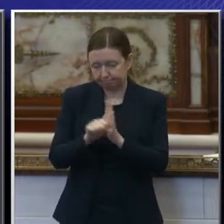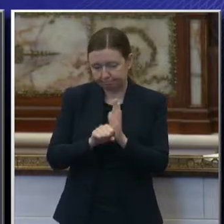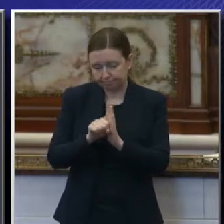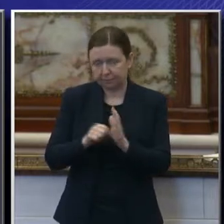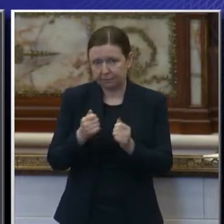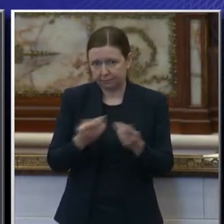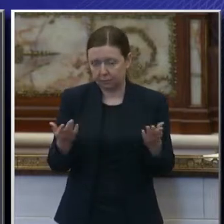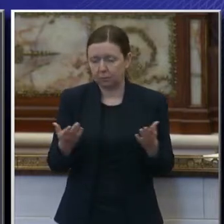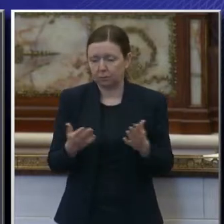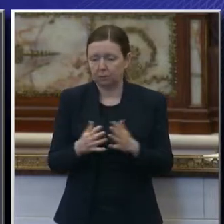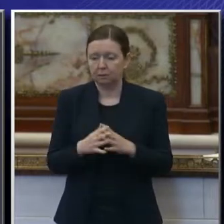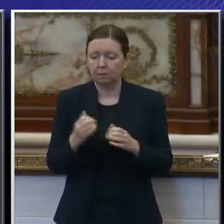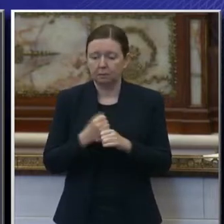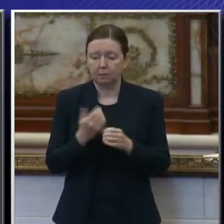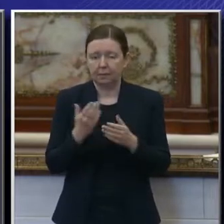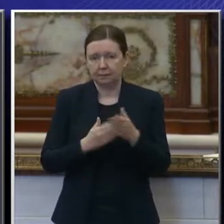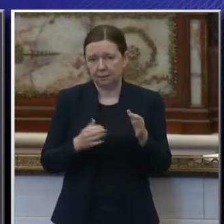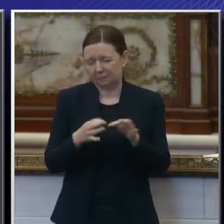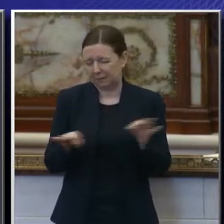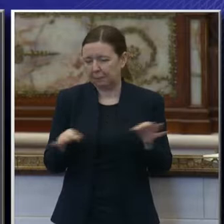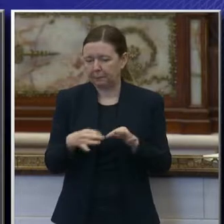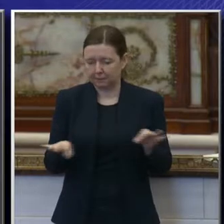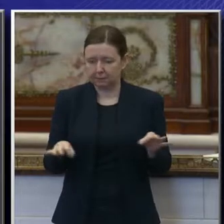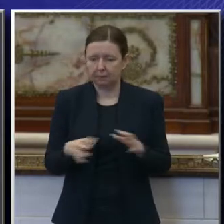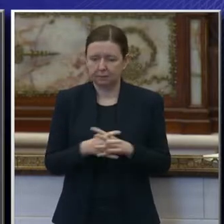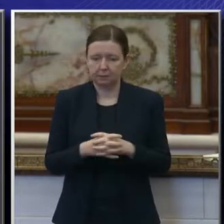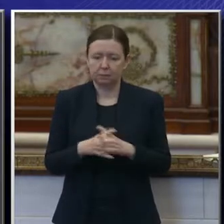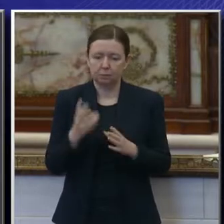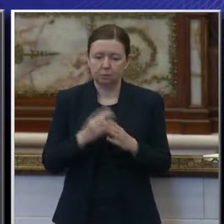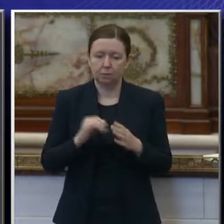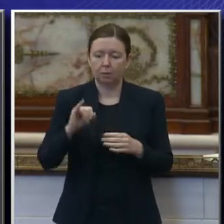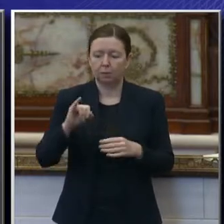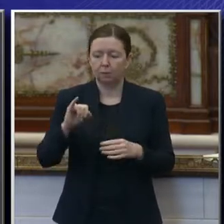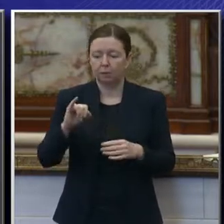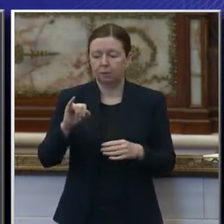make some statements to both Jerry